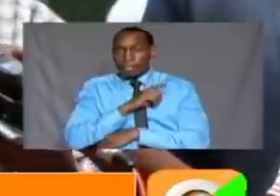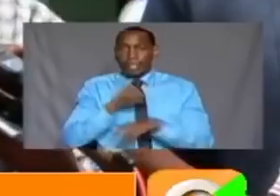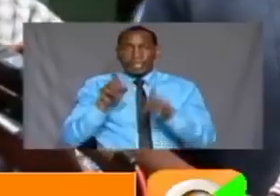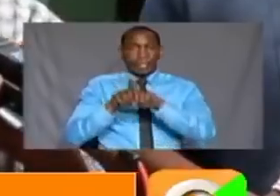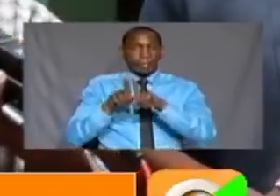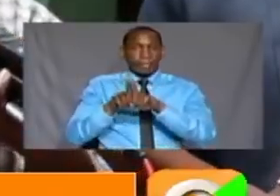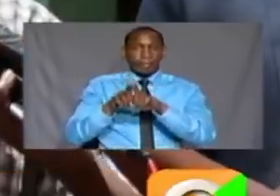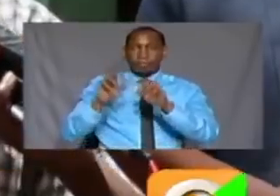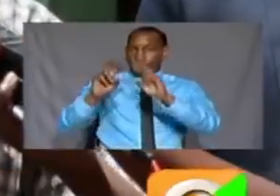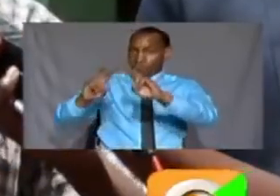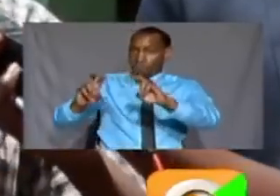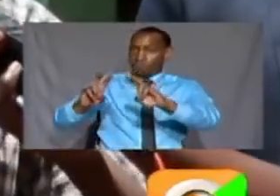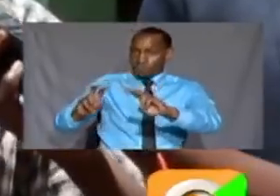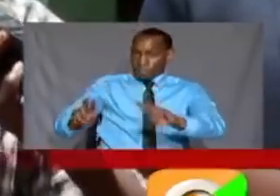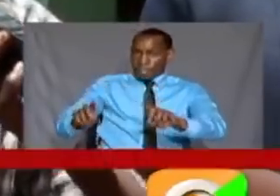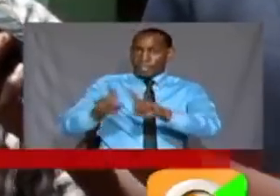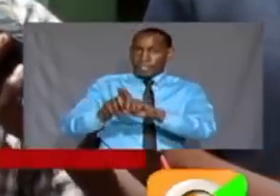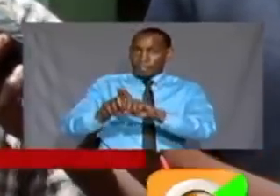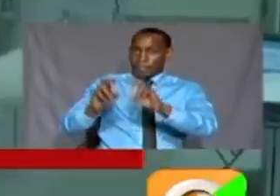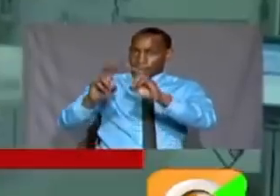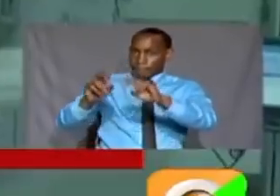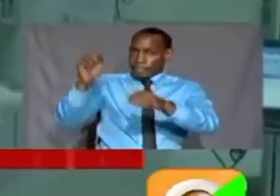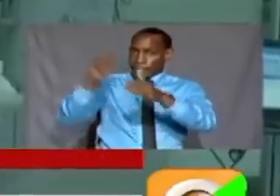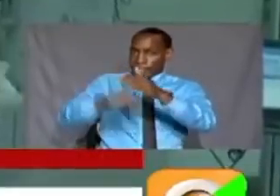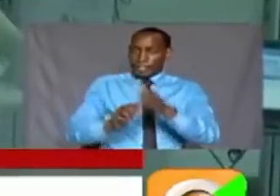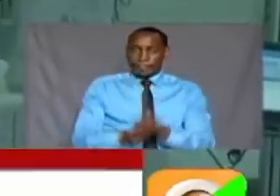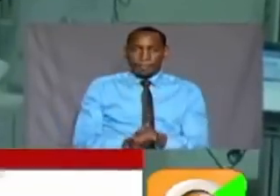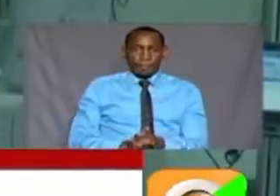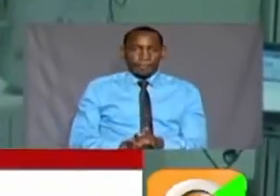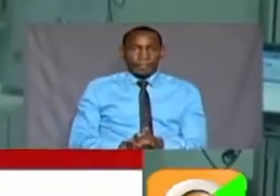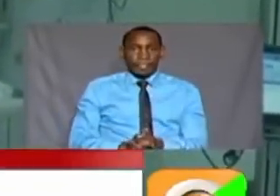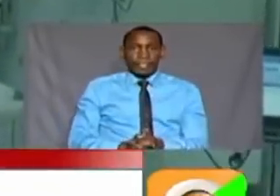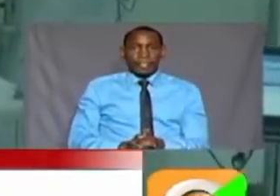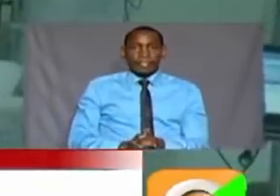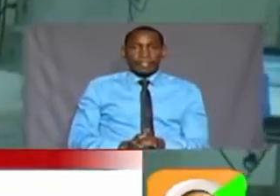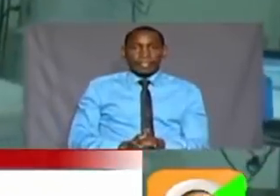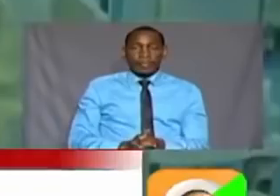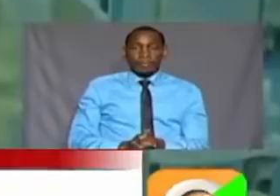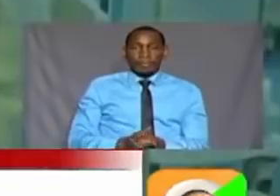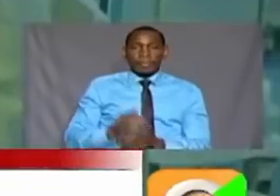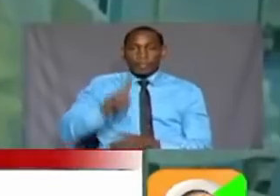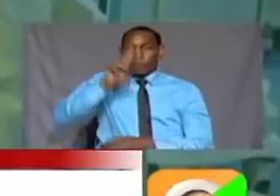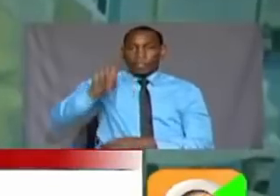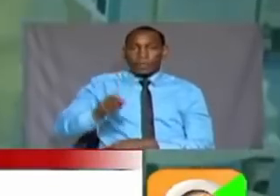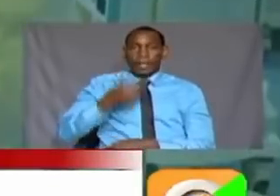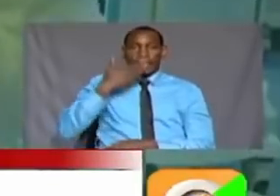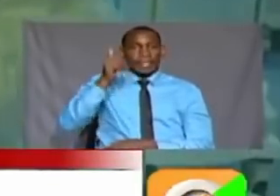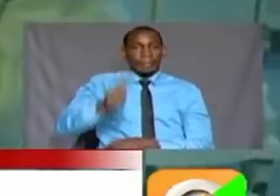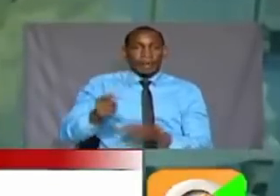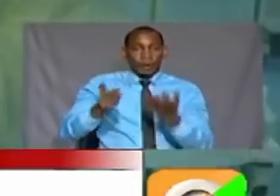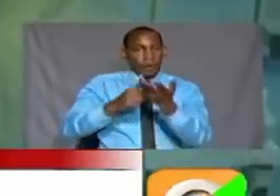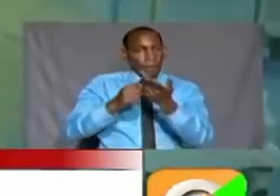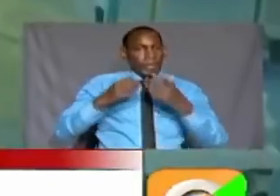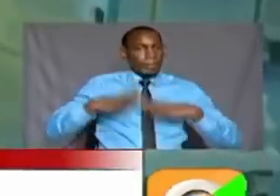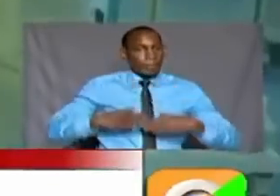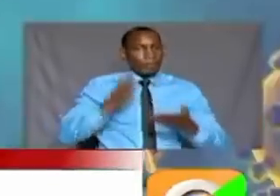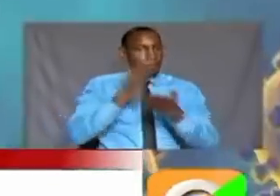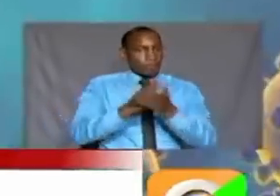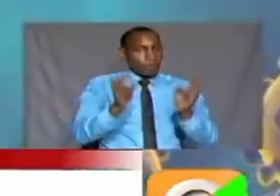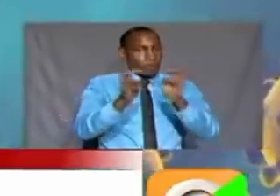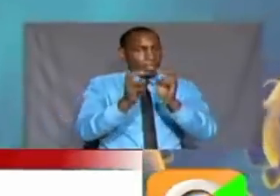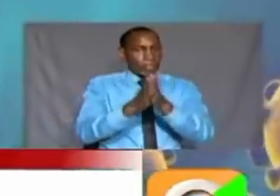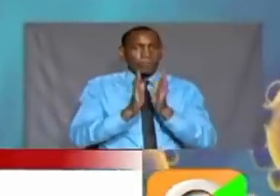bado wanakagua na kupeleleza zaidi. What remains a puzzle for now is the exact number of people who are in contact with the